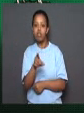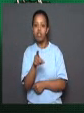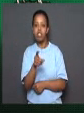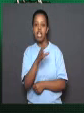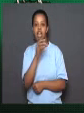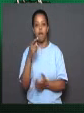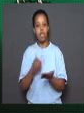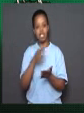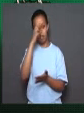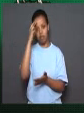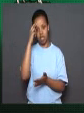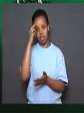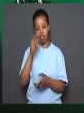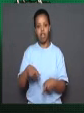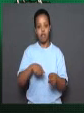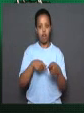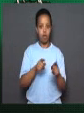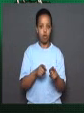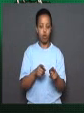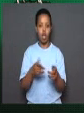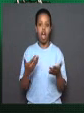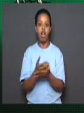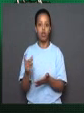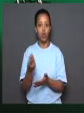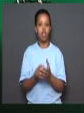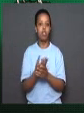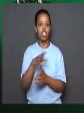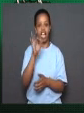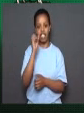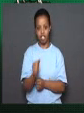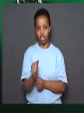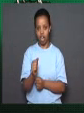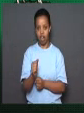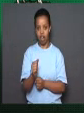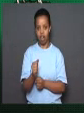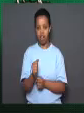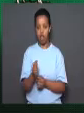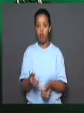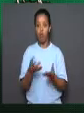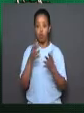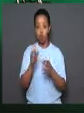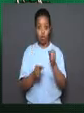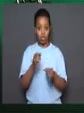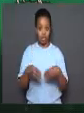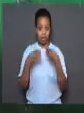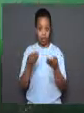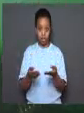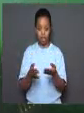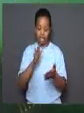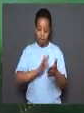farmer has a new source of cattle as well as an increased source of milk.